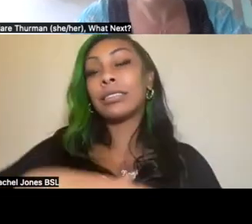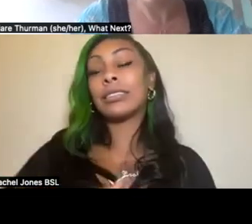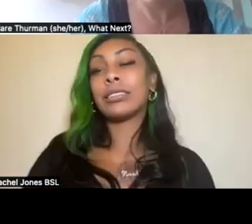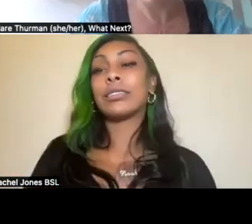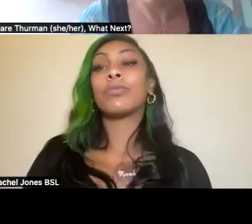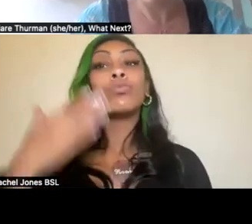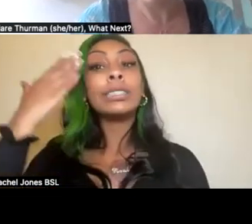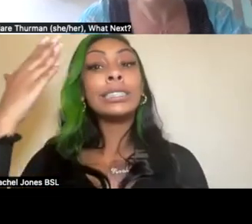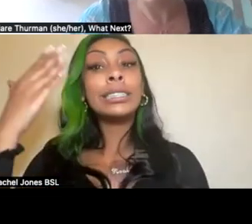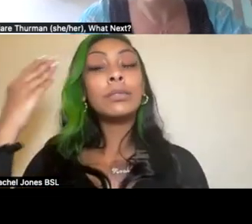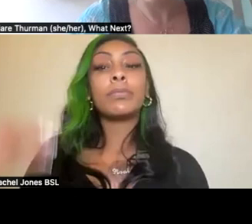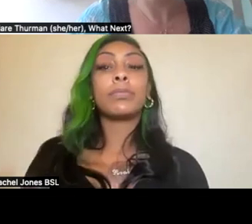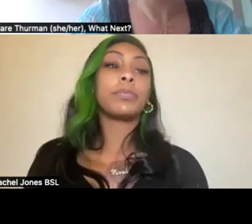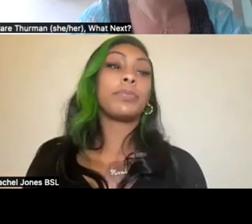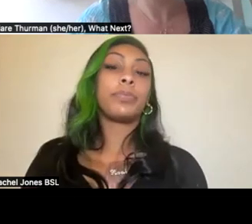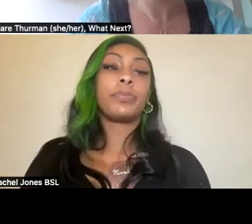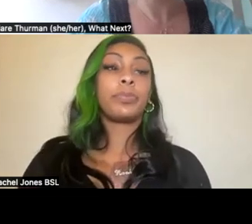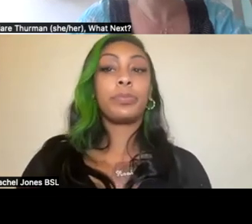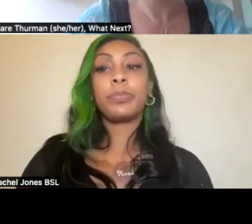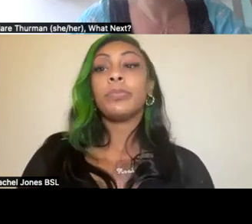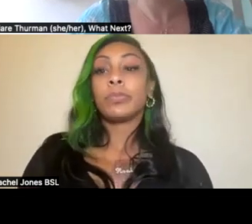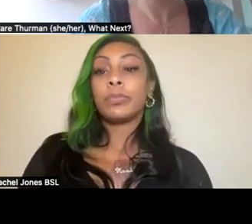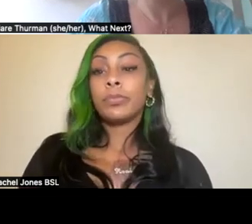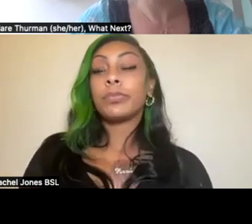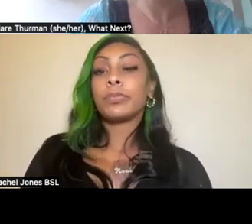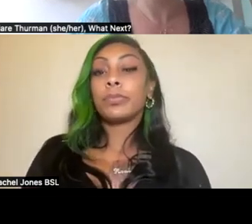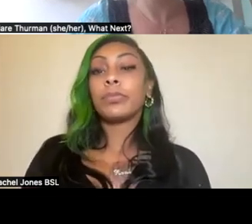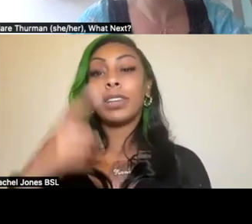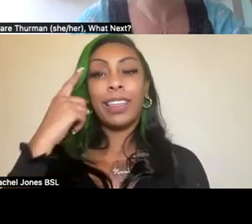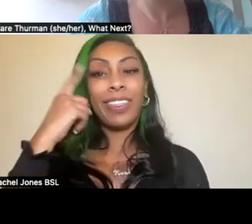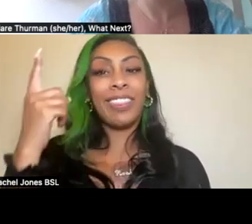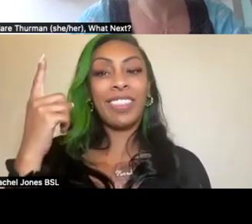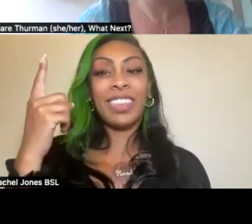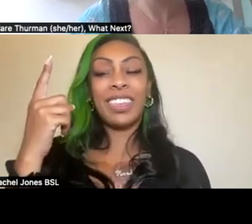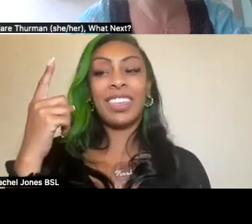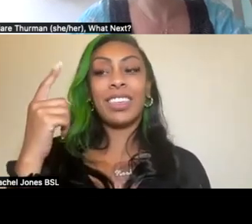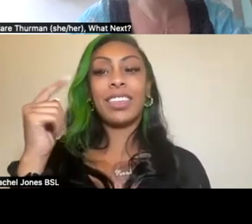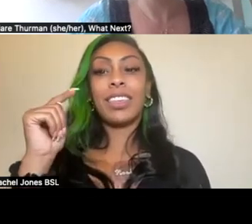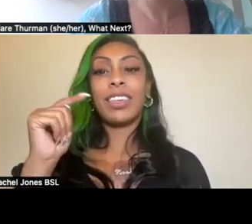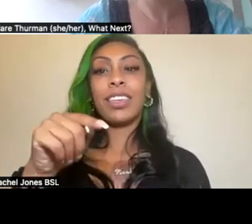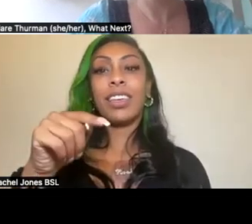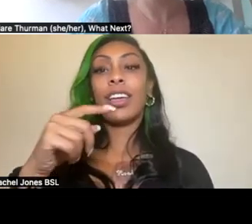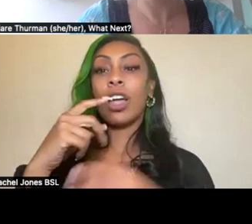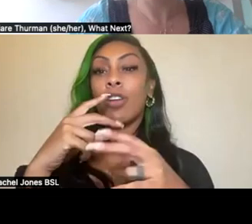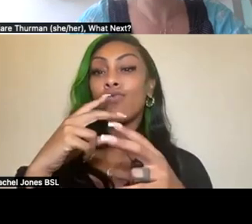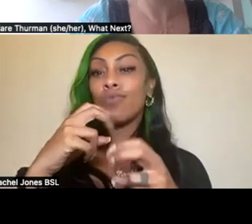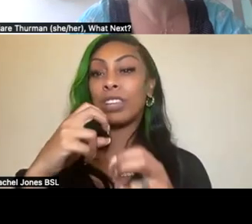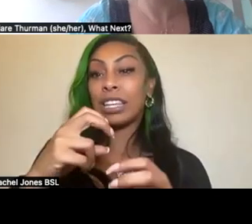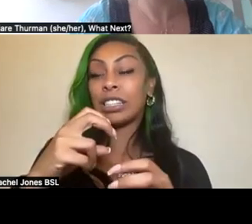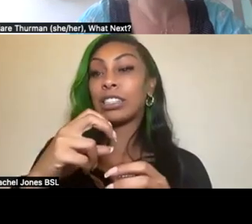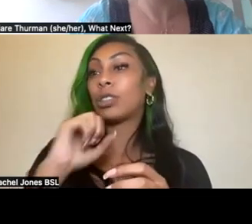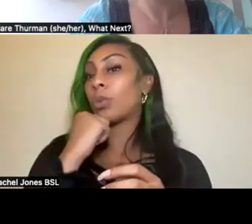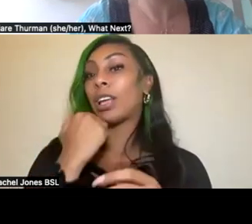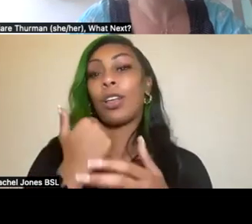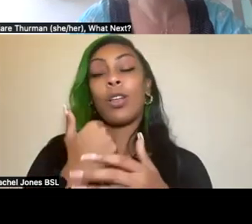practically, but also to blue sky think. And I think out of our research, one of the things is some people get to do that all the time and